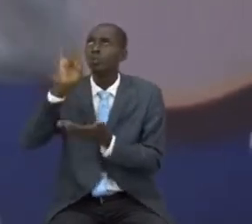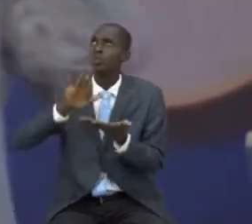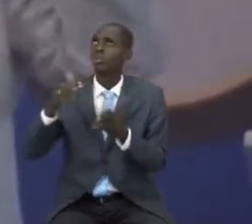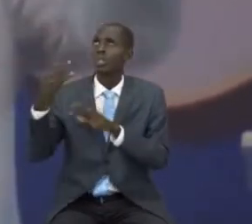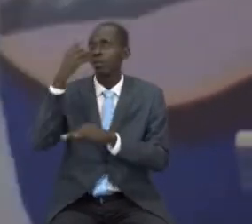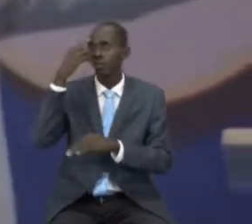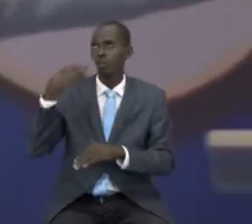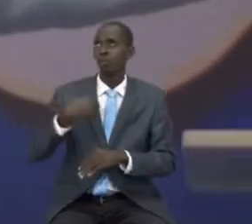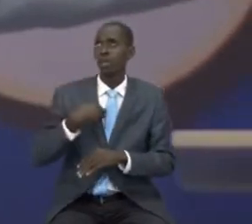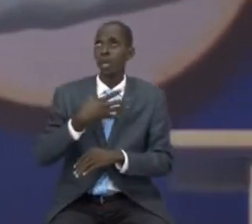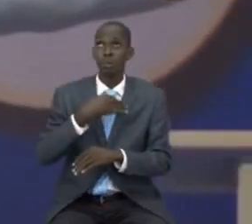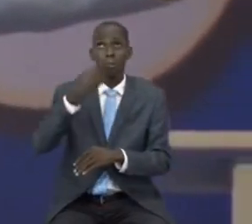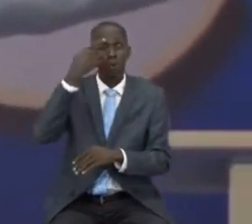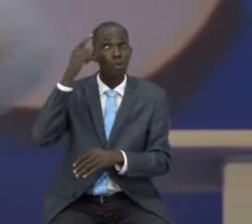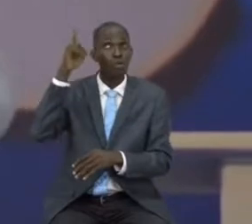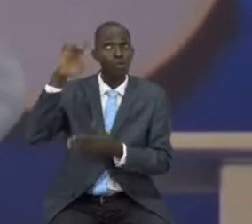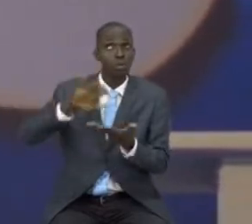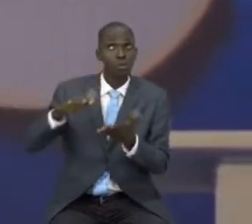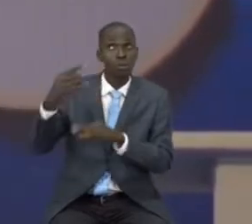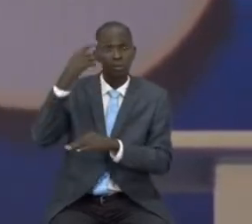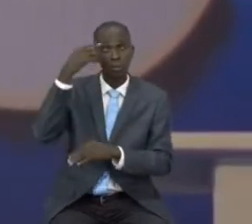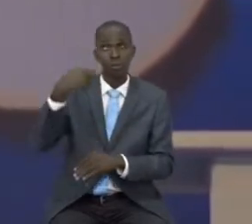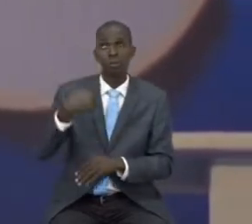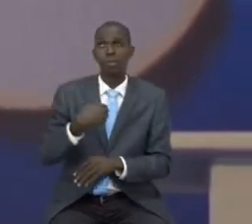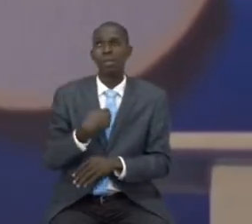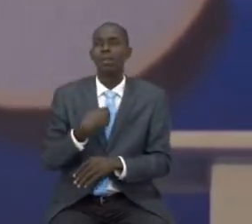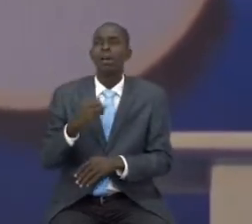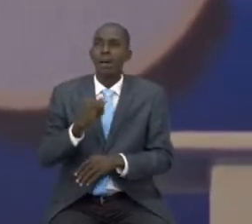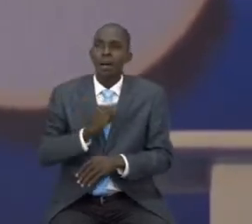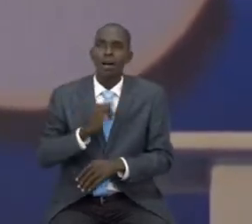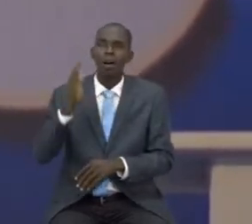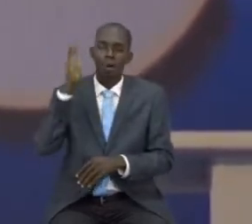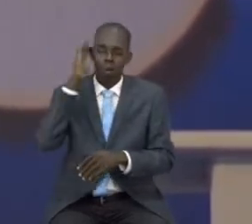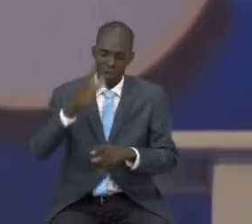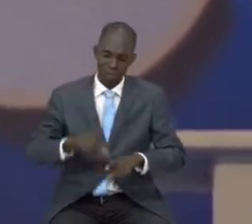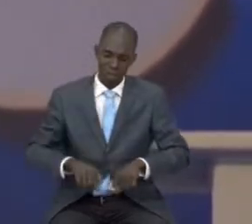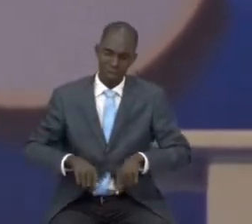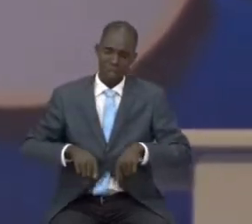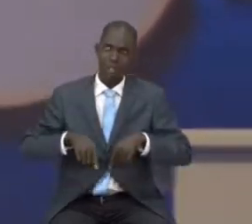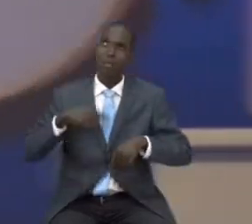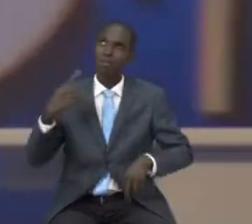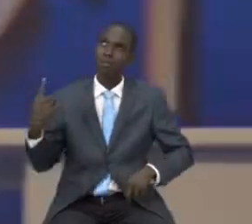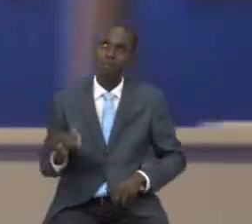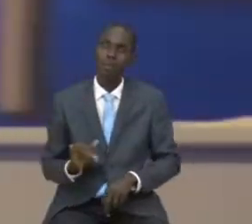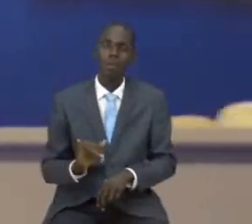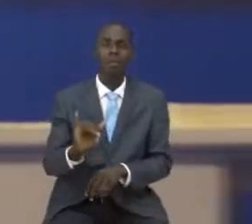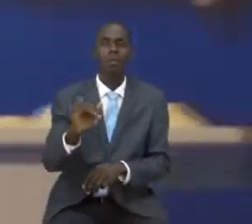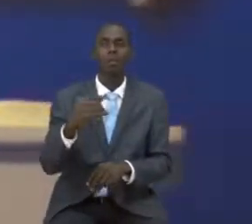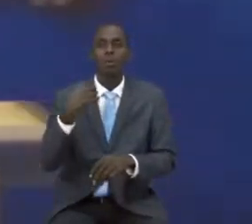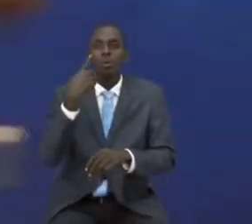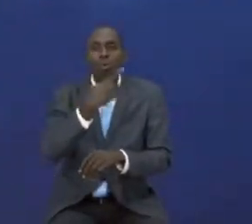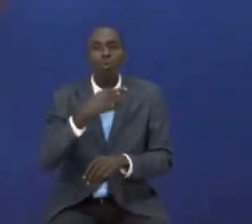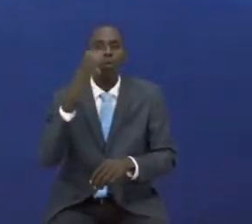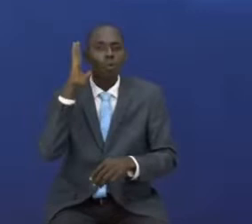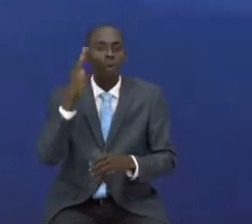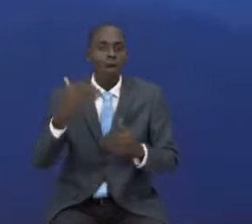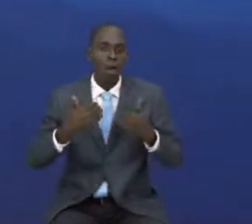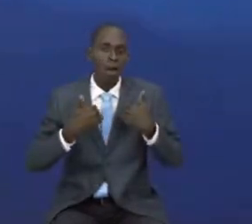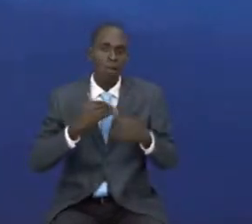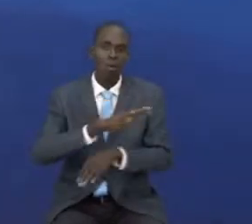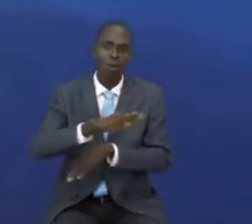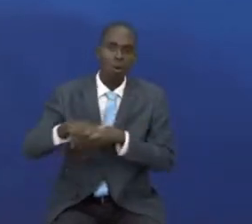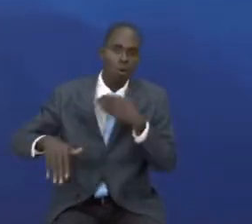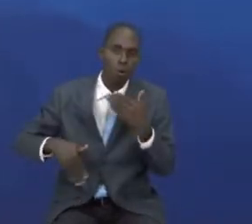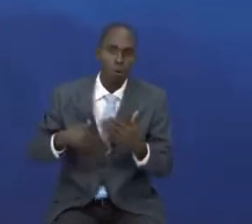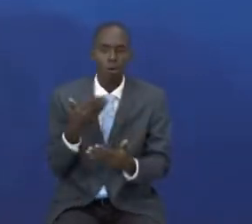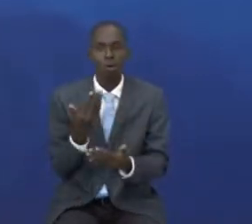And because you died for me, I will live forever. Who will have all men to